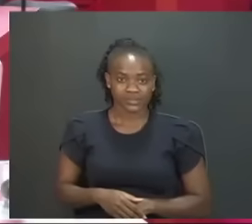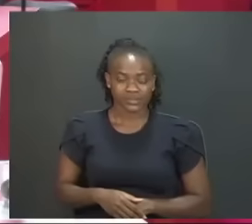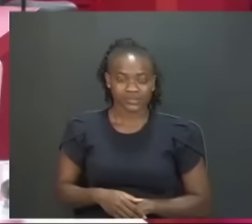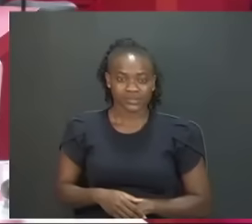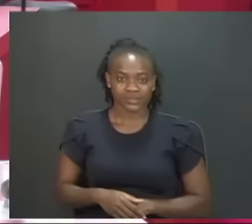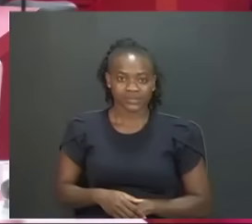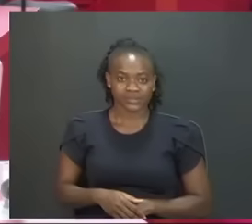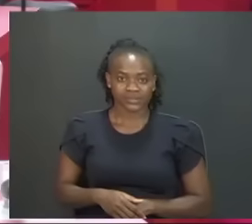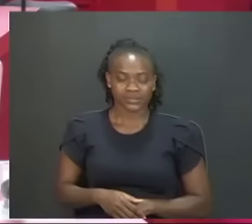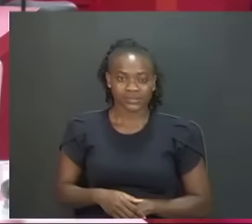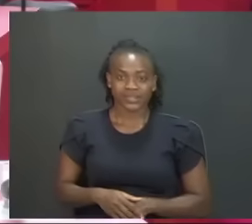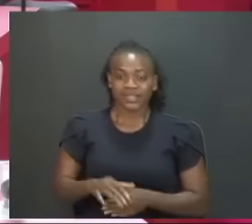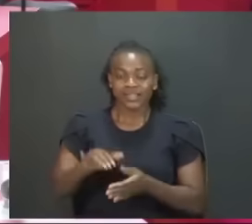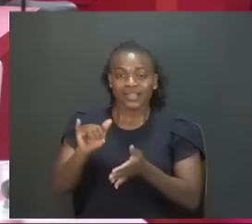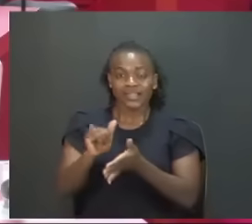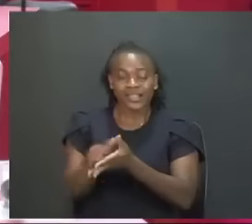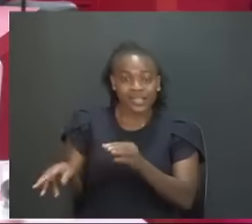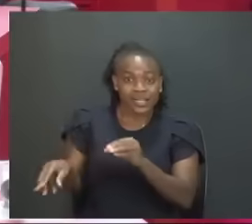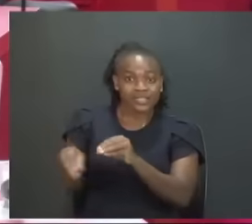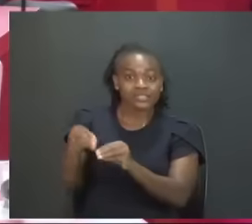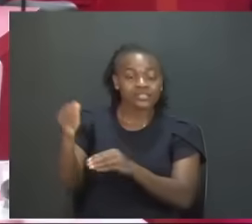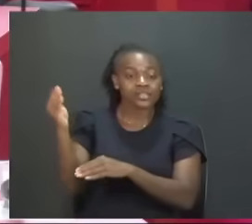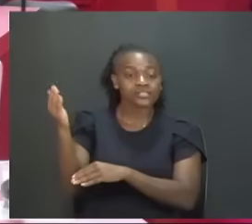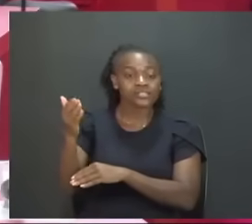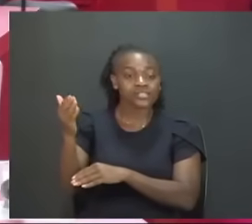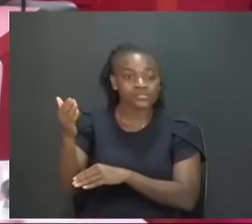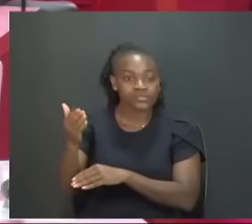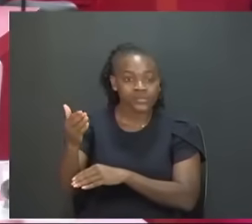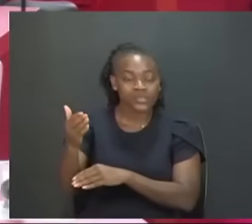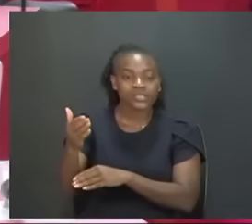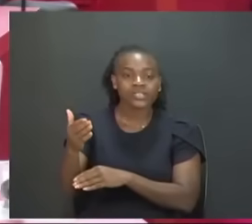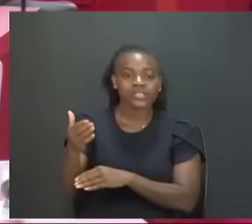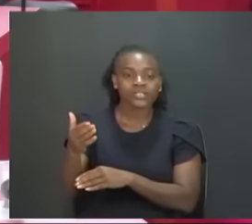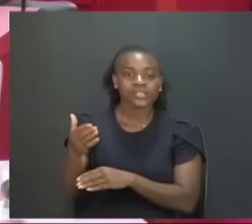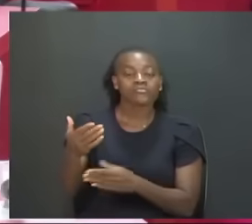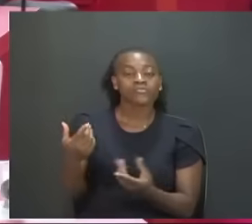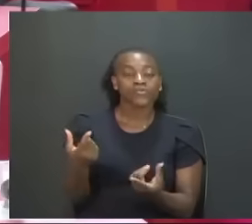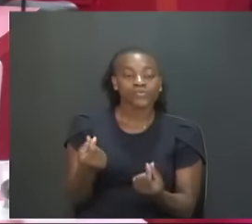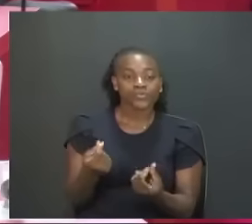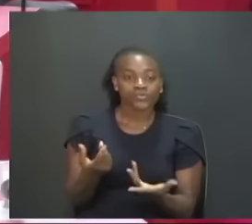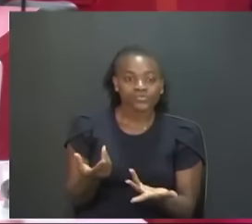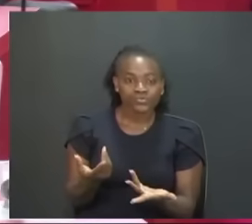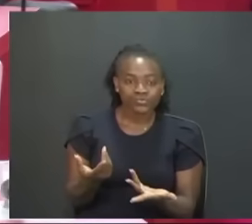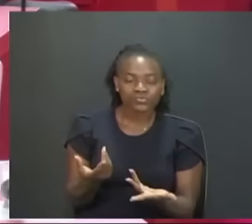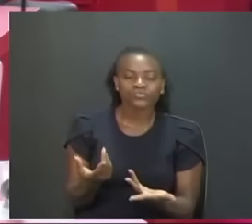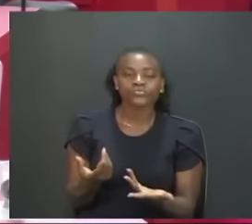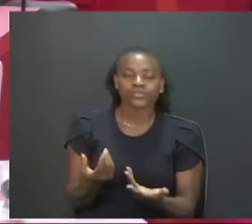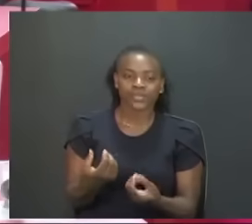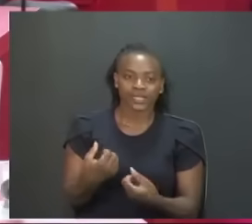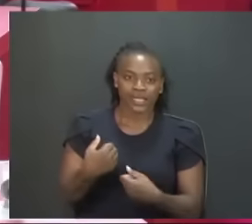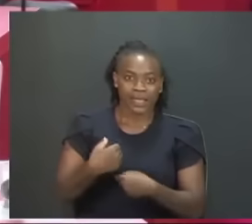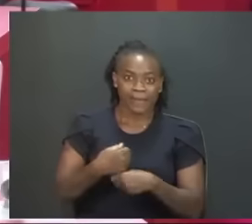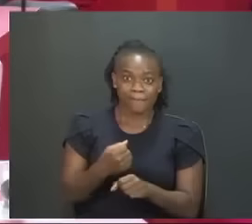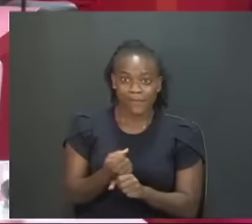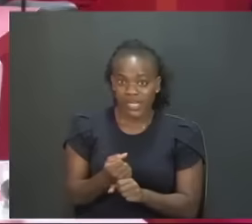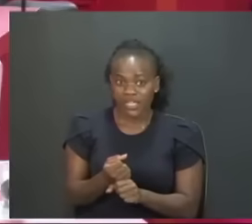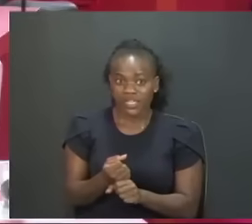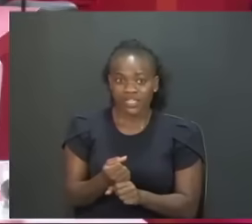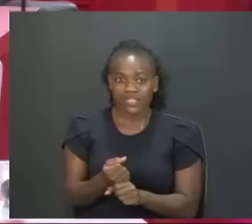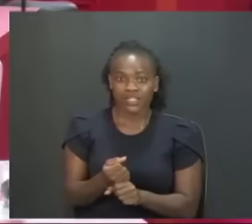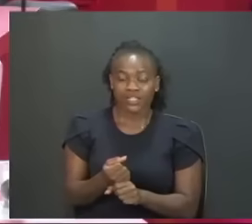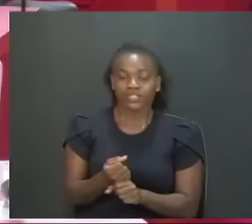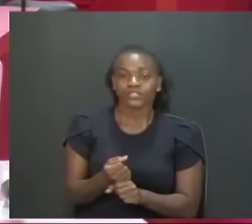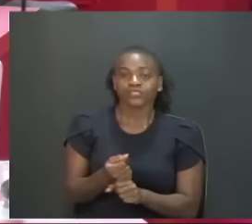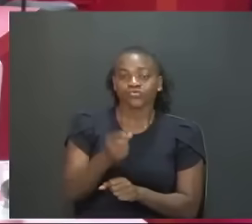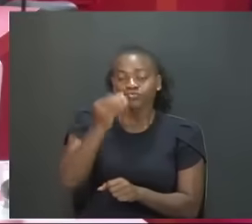And those supplementary statements then also provide notice of the other businesses that may be done in